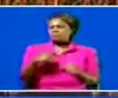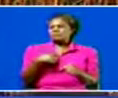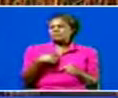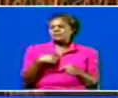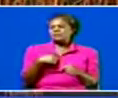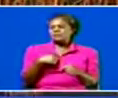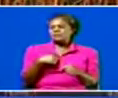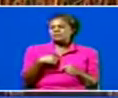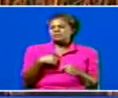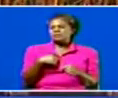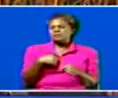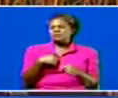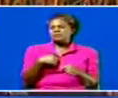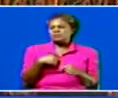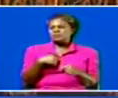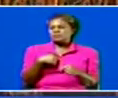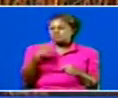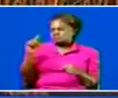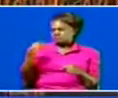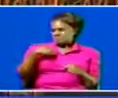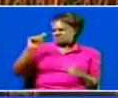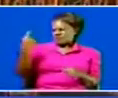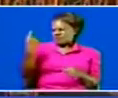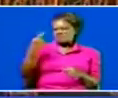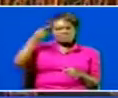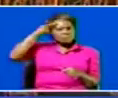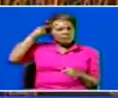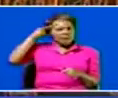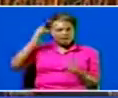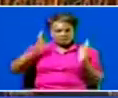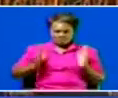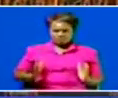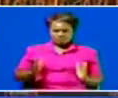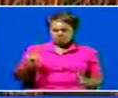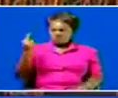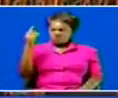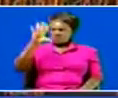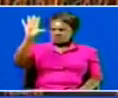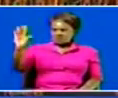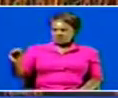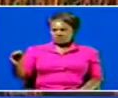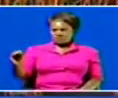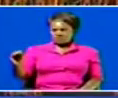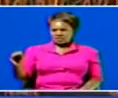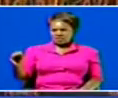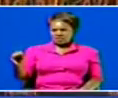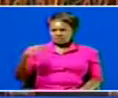can thumb my chest and say, you know, I'm the first black person, I'm the first African, so I can't lack a